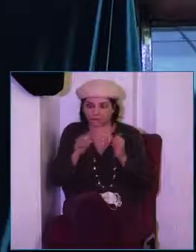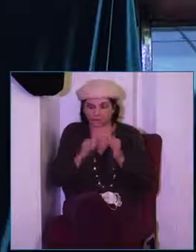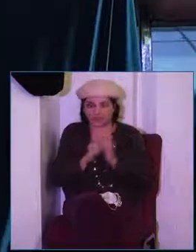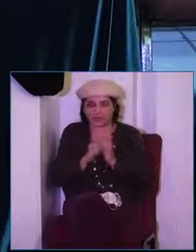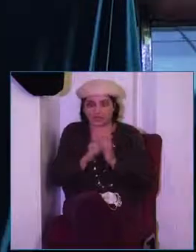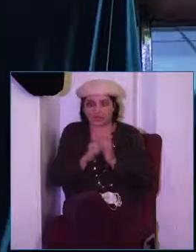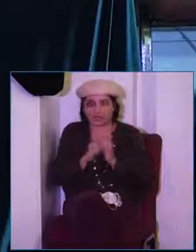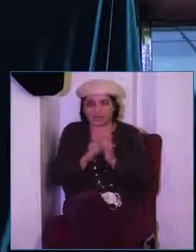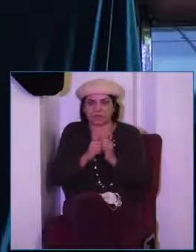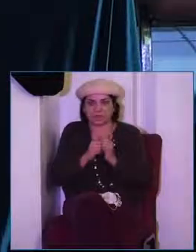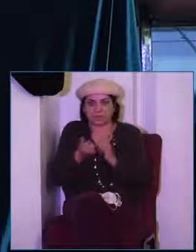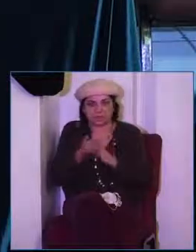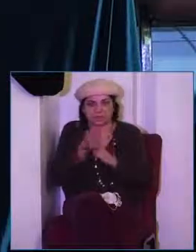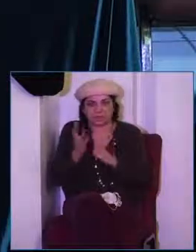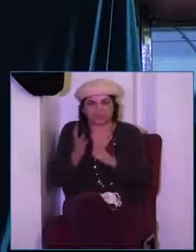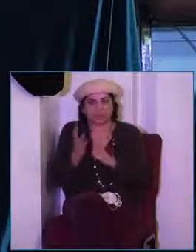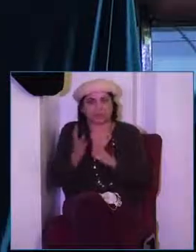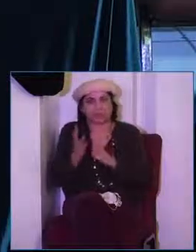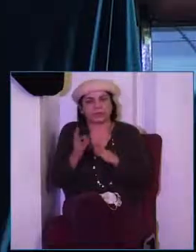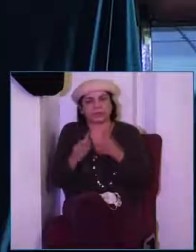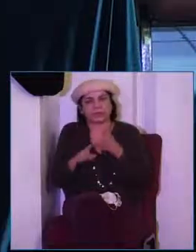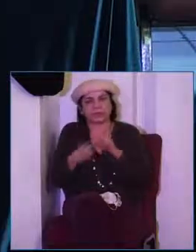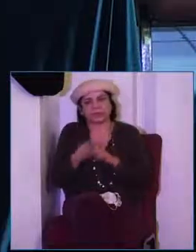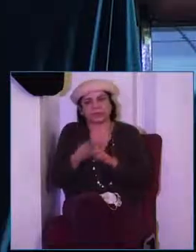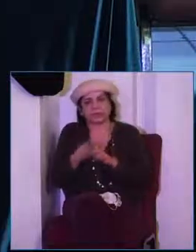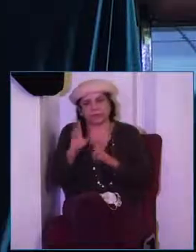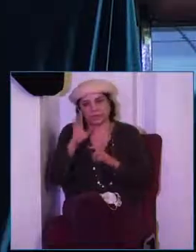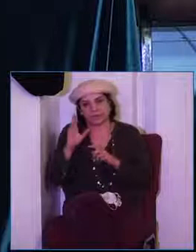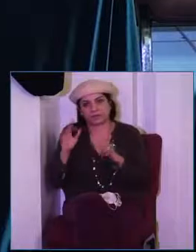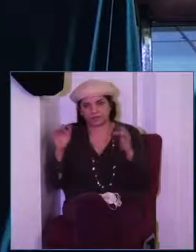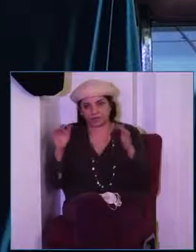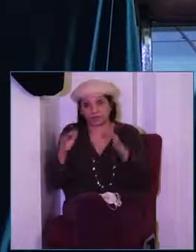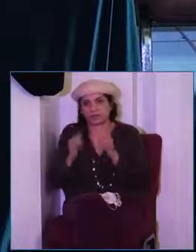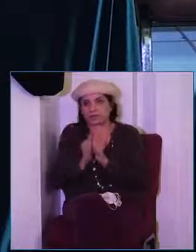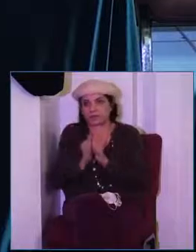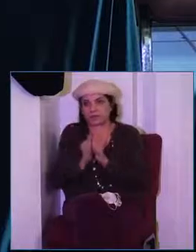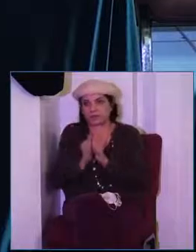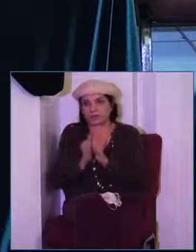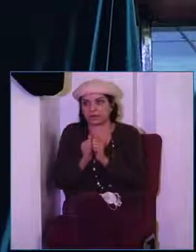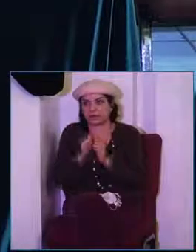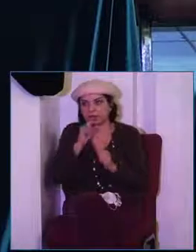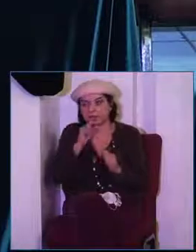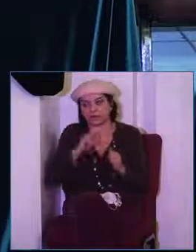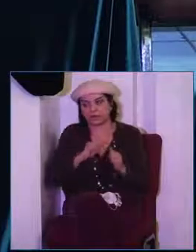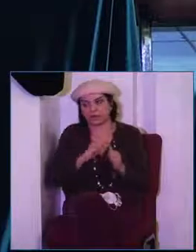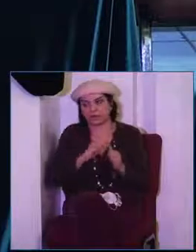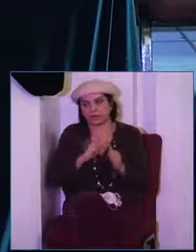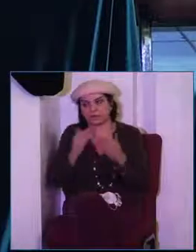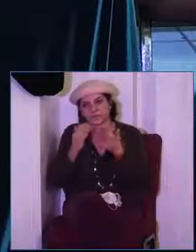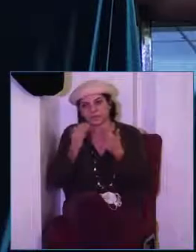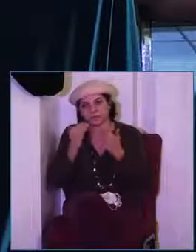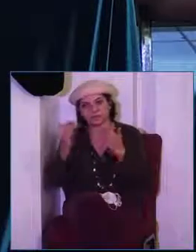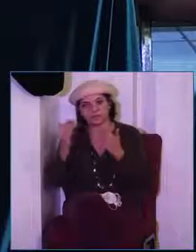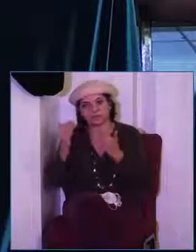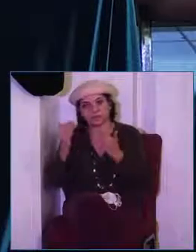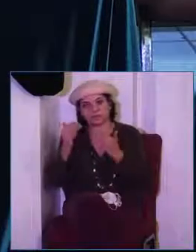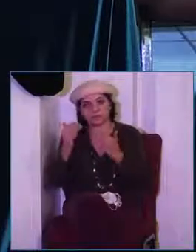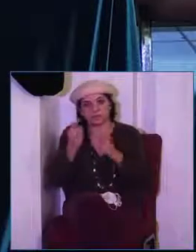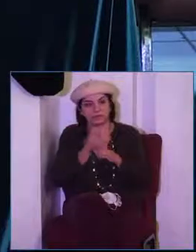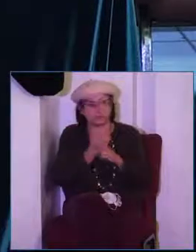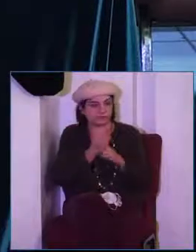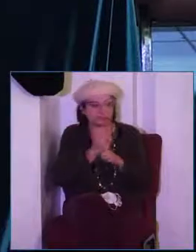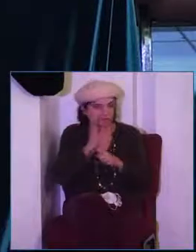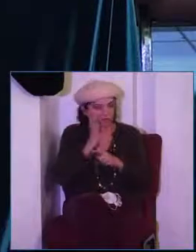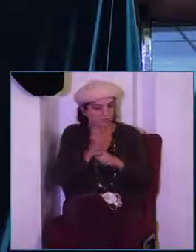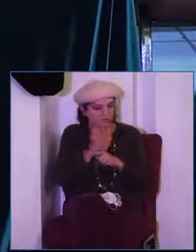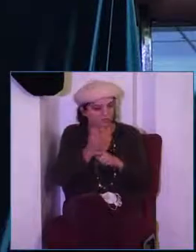few friends that she's going to gather with on Thanksgiving. And she said it would have ordinarily been several other